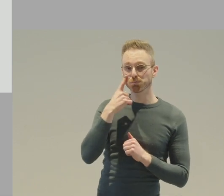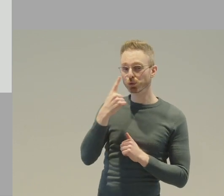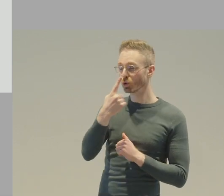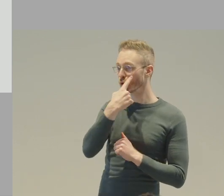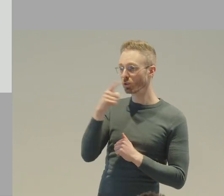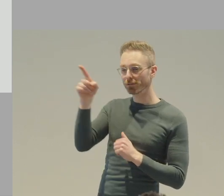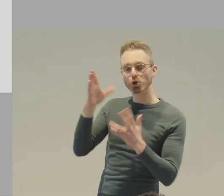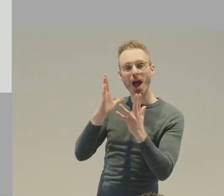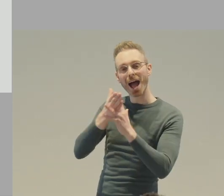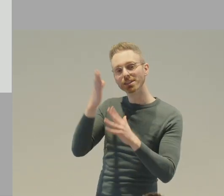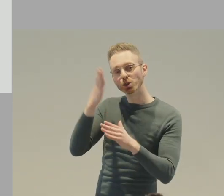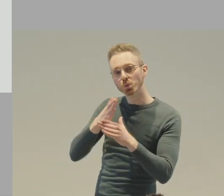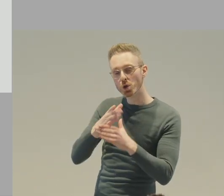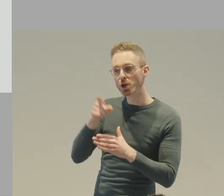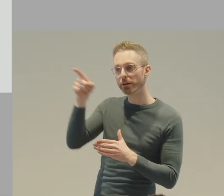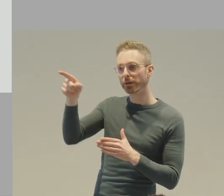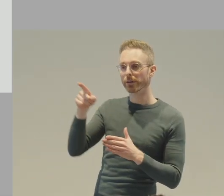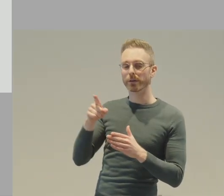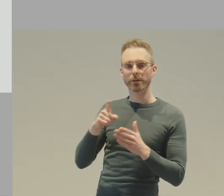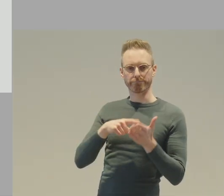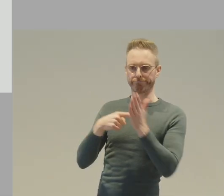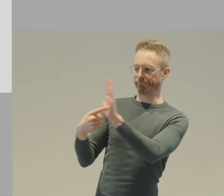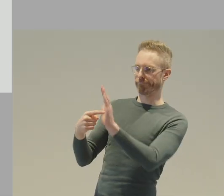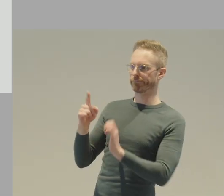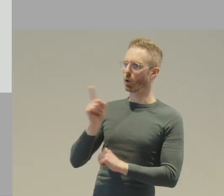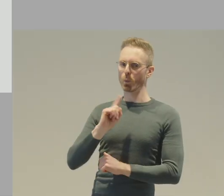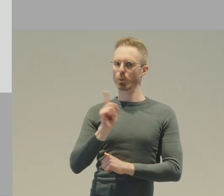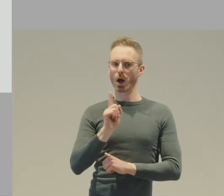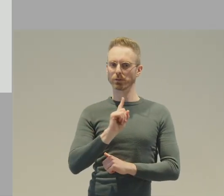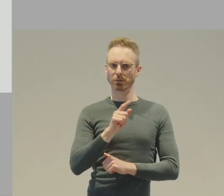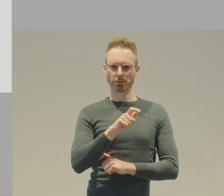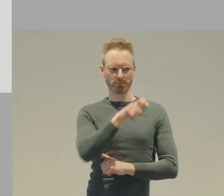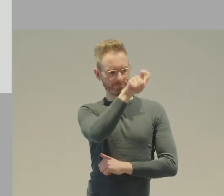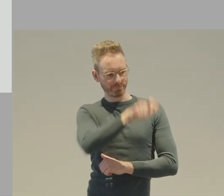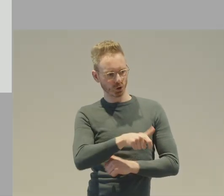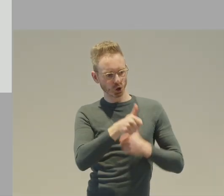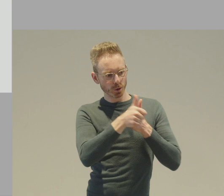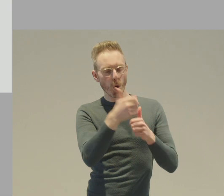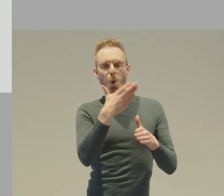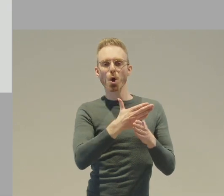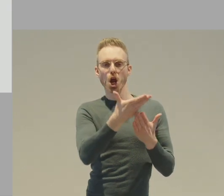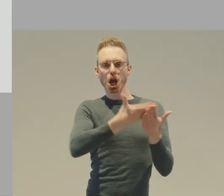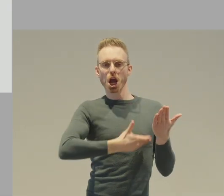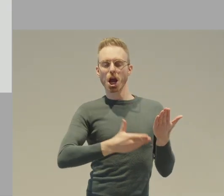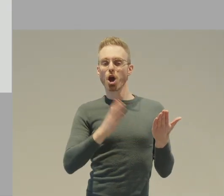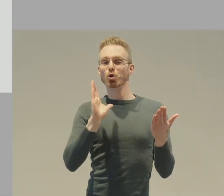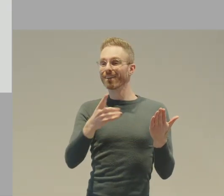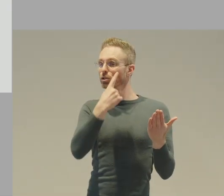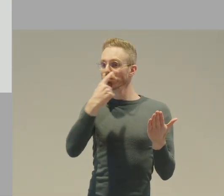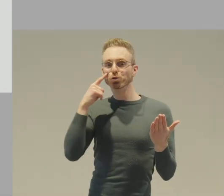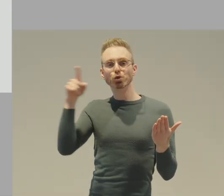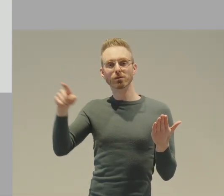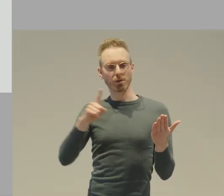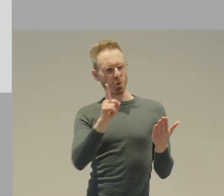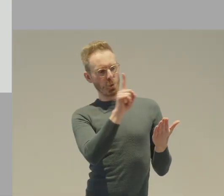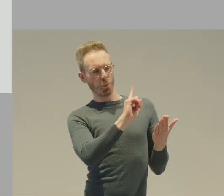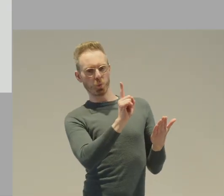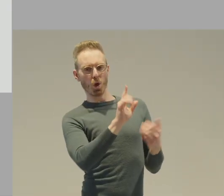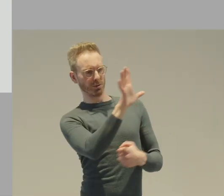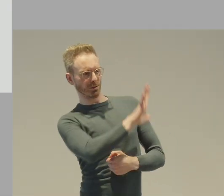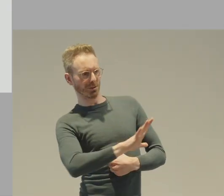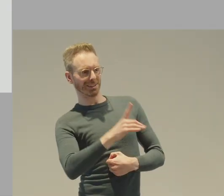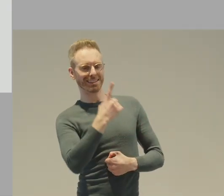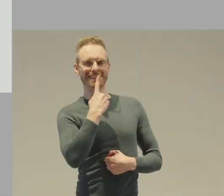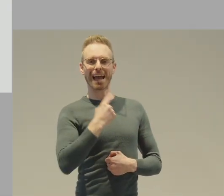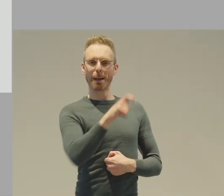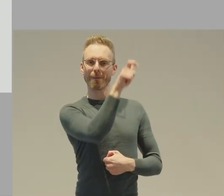of support worker it is, they ask you to fill out usually what's called a support worker record of tasks. It's a long name, but it does what it says. It's a